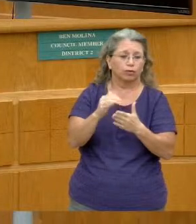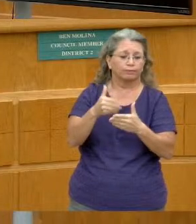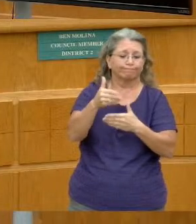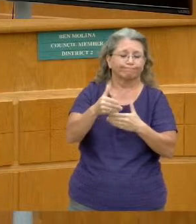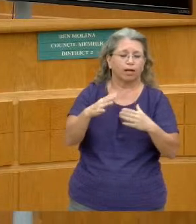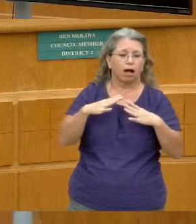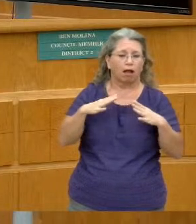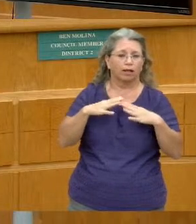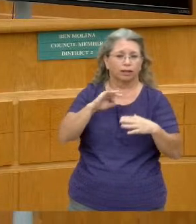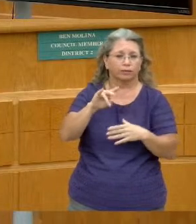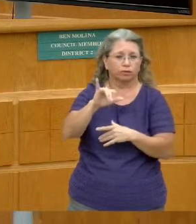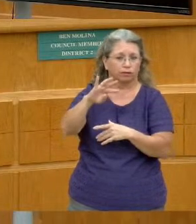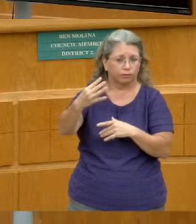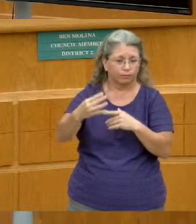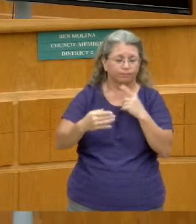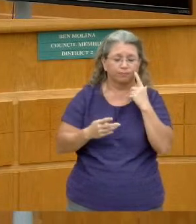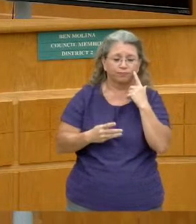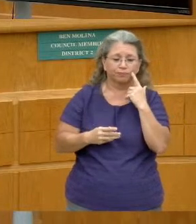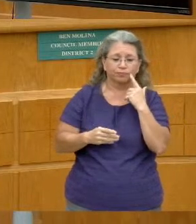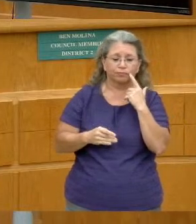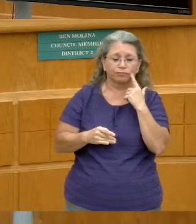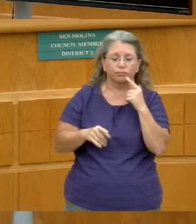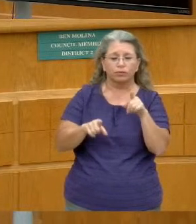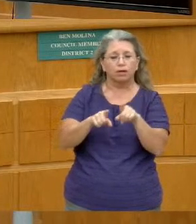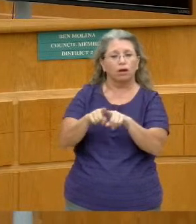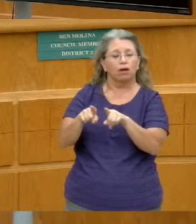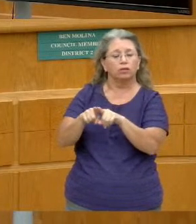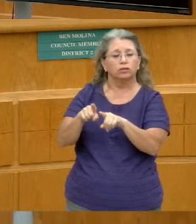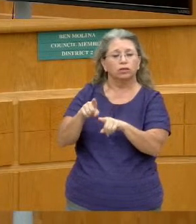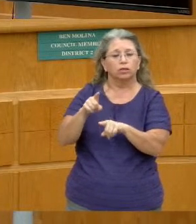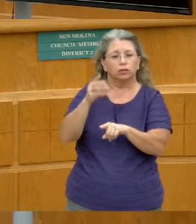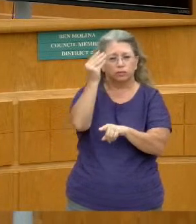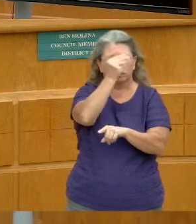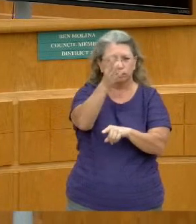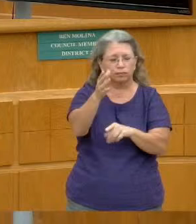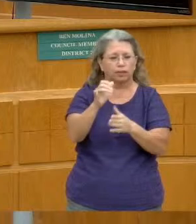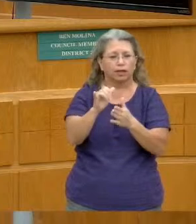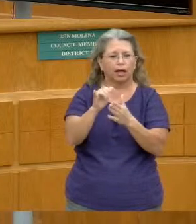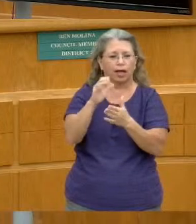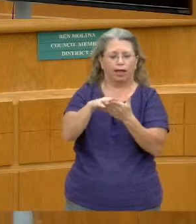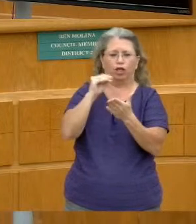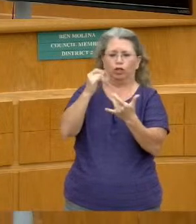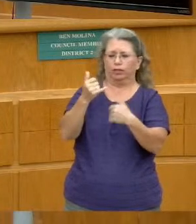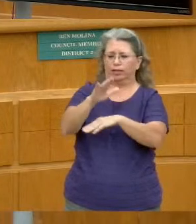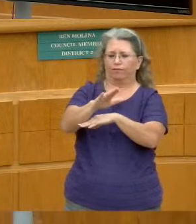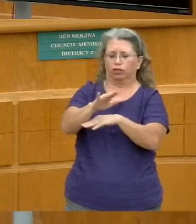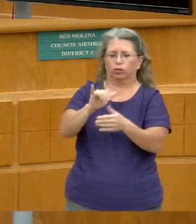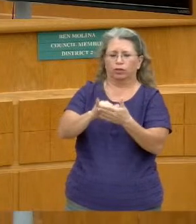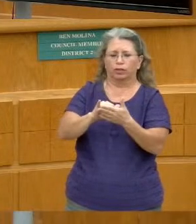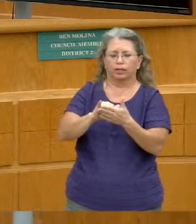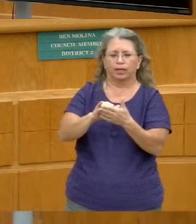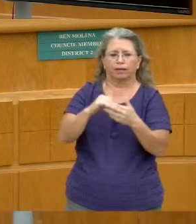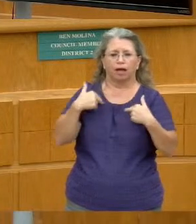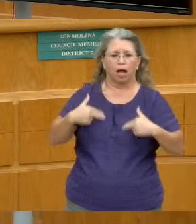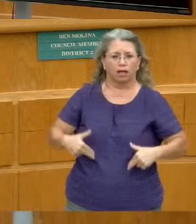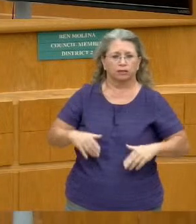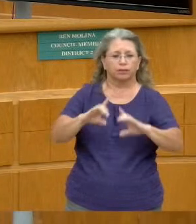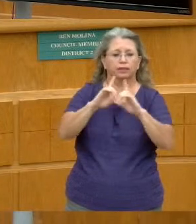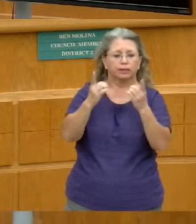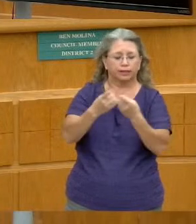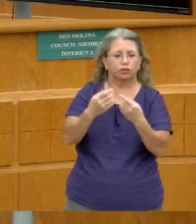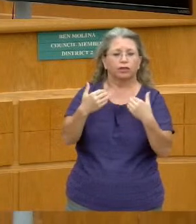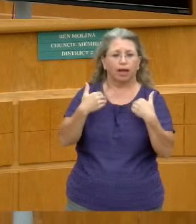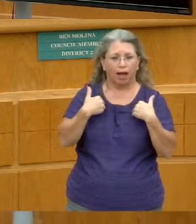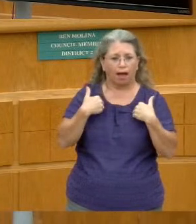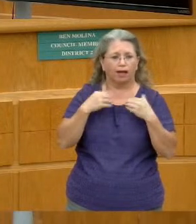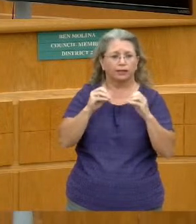I also want to share with you that it came to my attention this afternoon that the Nueces County Hospital District has an office at the Dr.